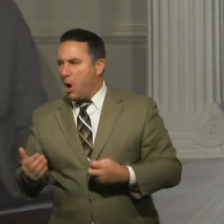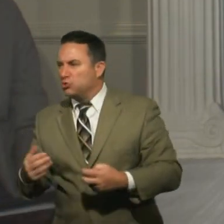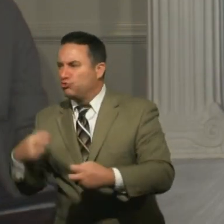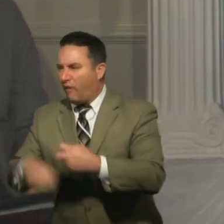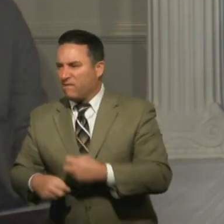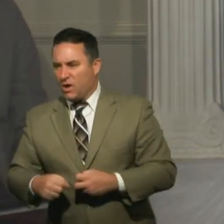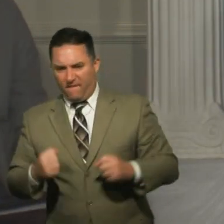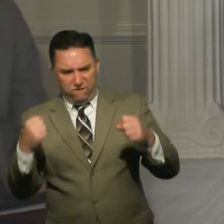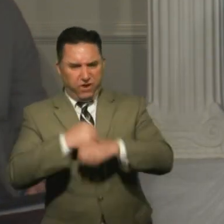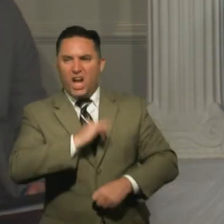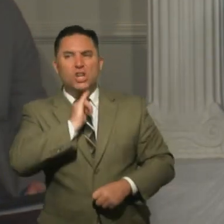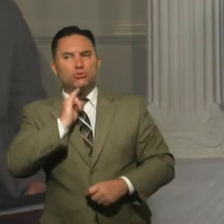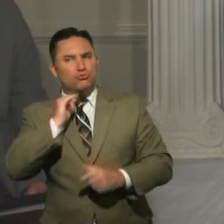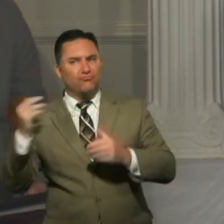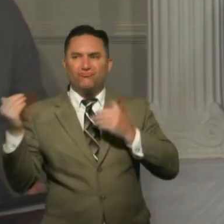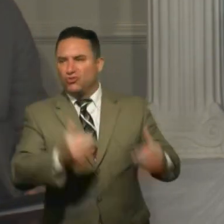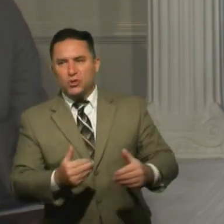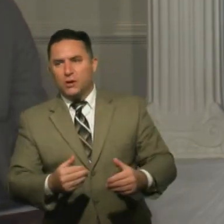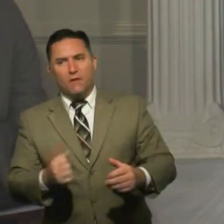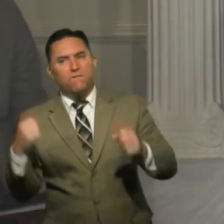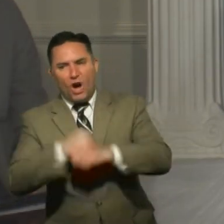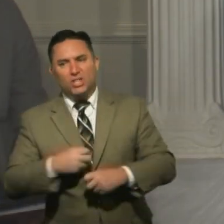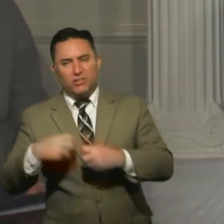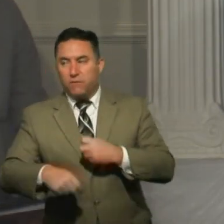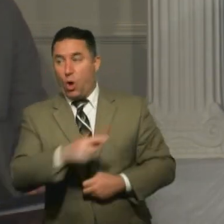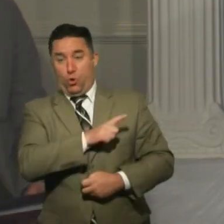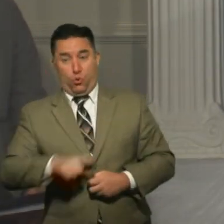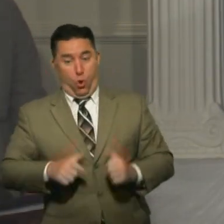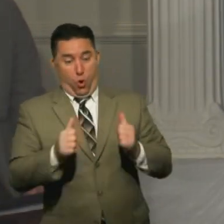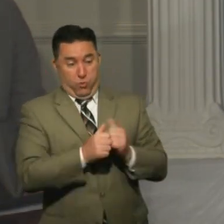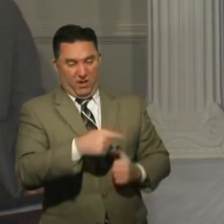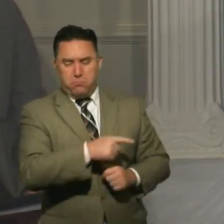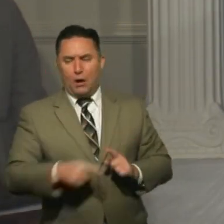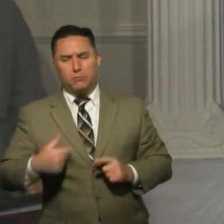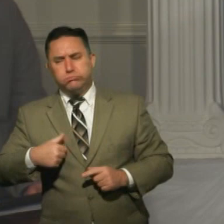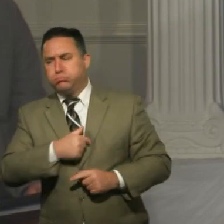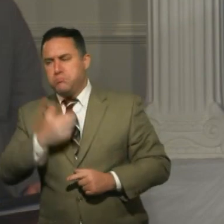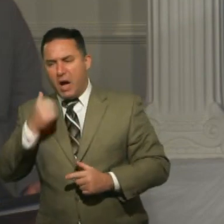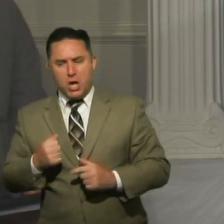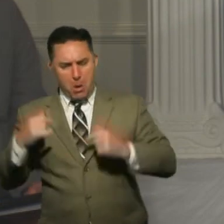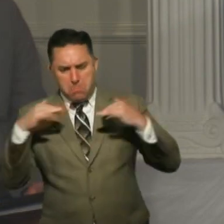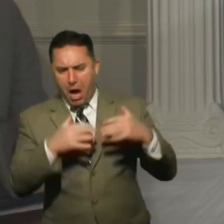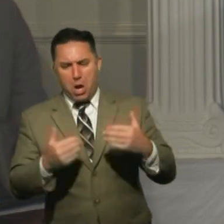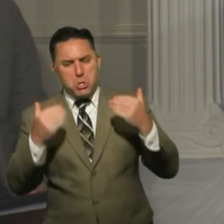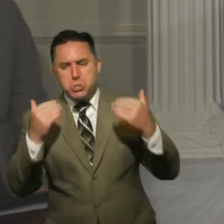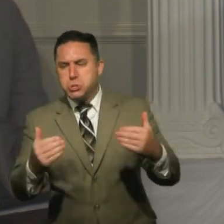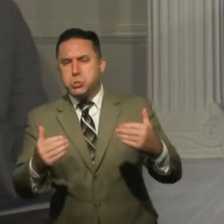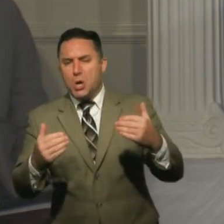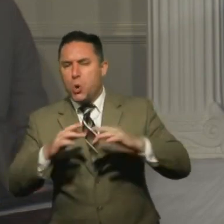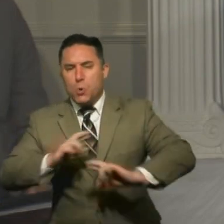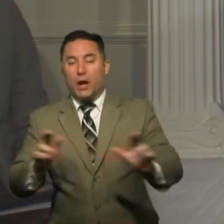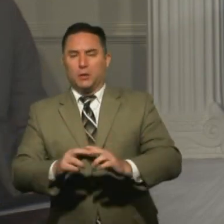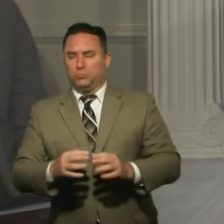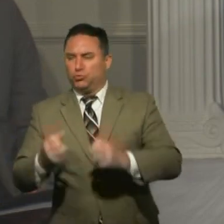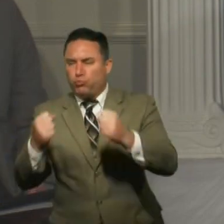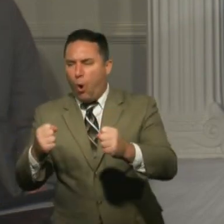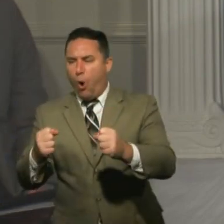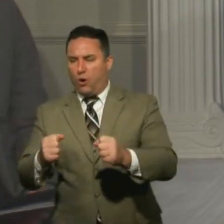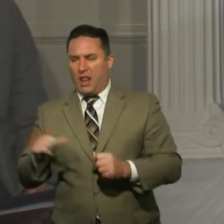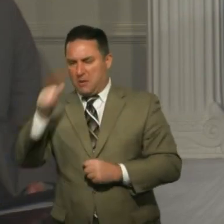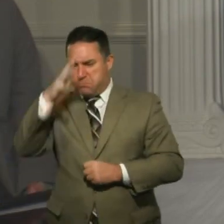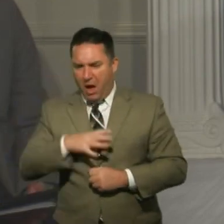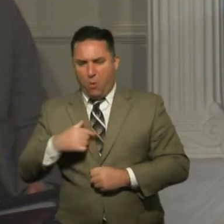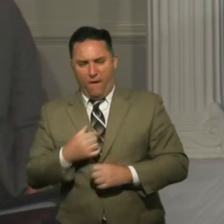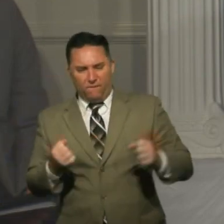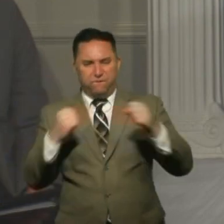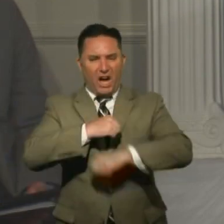because we're still fighting them. They may have their Lord, but we've got to do our best. We brought this battle on ourselves. And they said, be strong, be like men. We got to